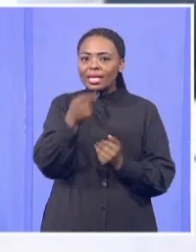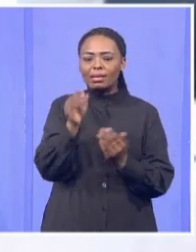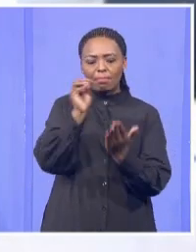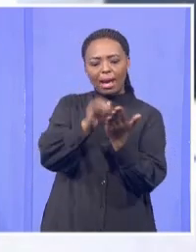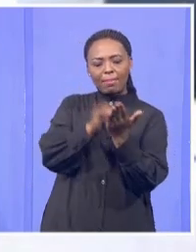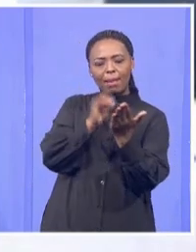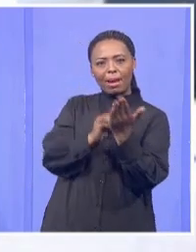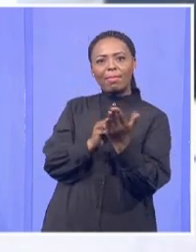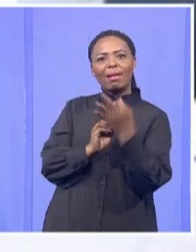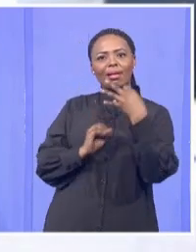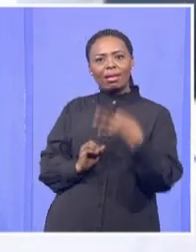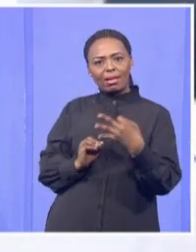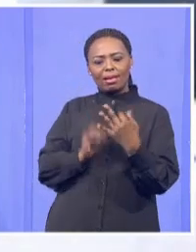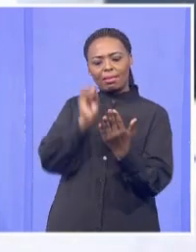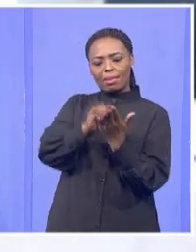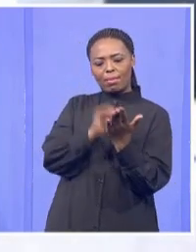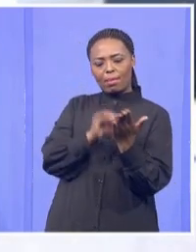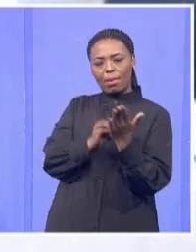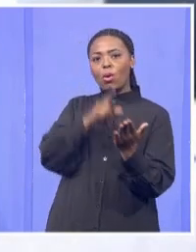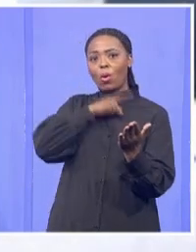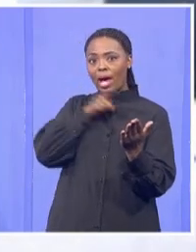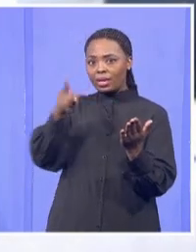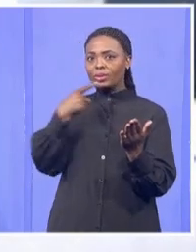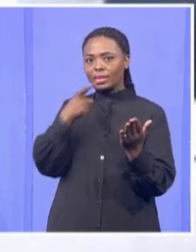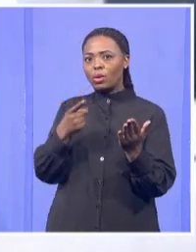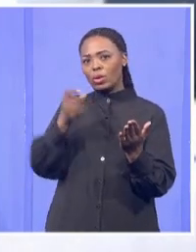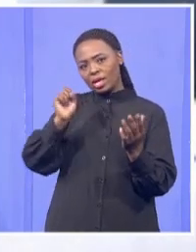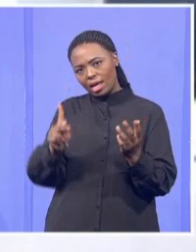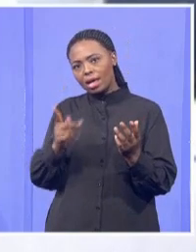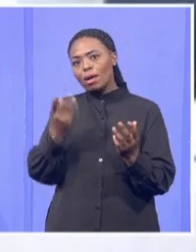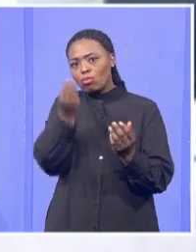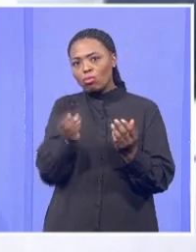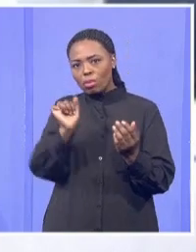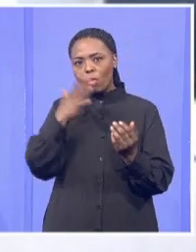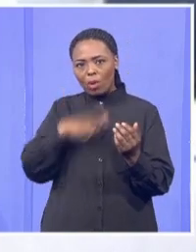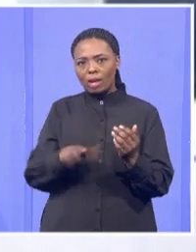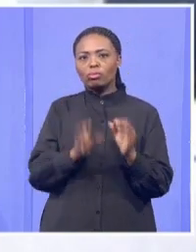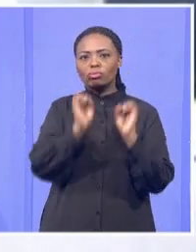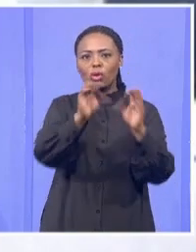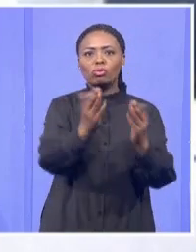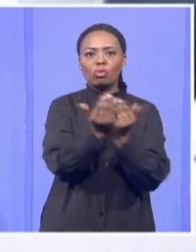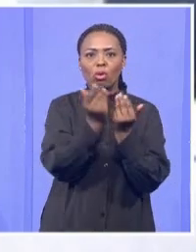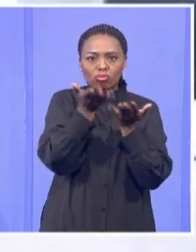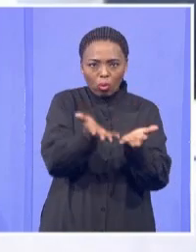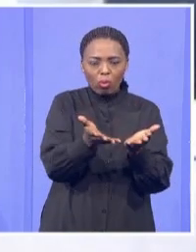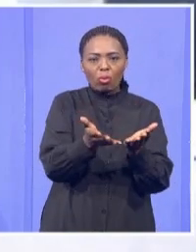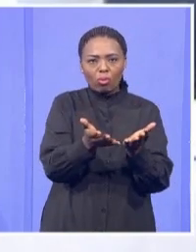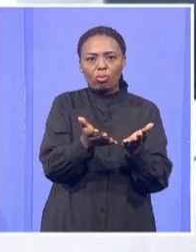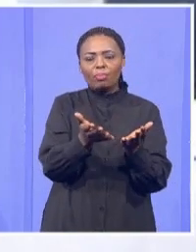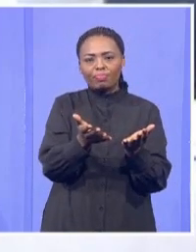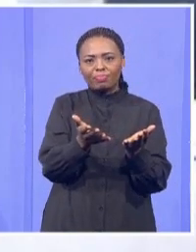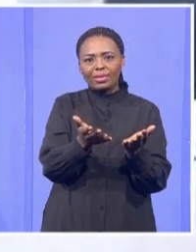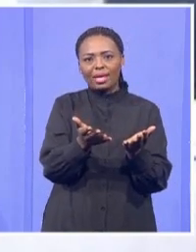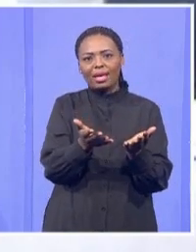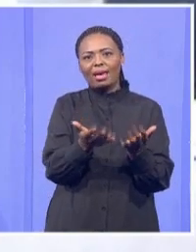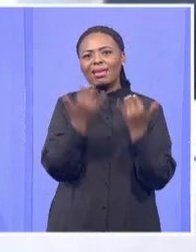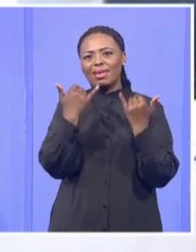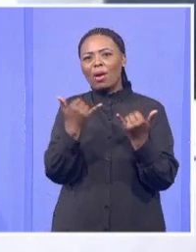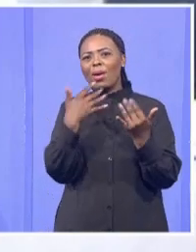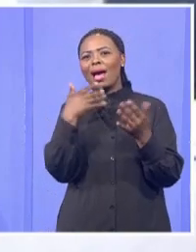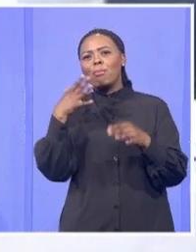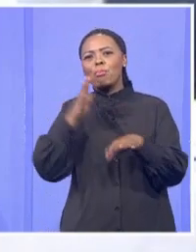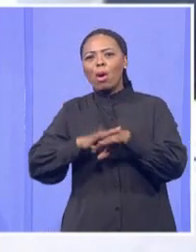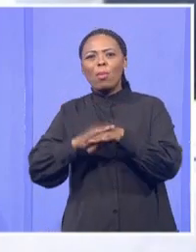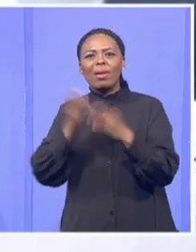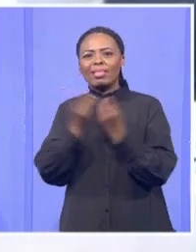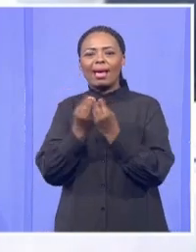there. So we agree with you, are taking your child there. So there's no need for you to do any other thing.